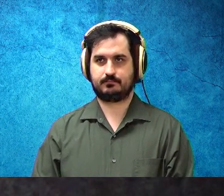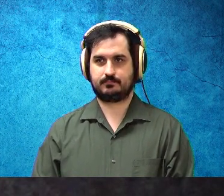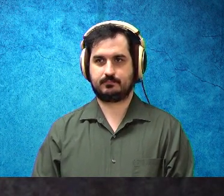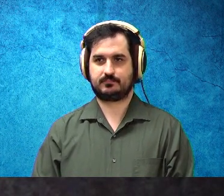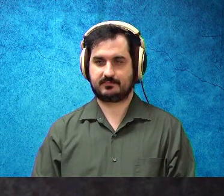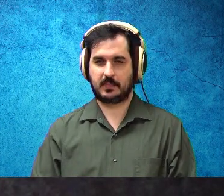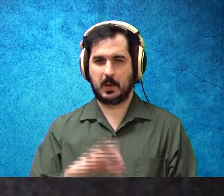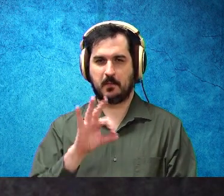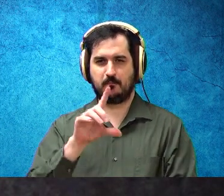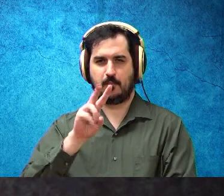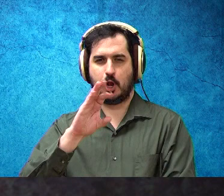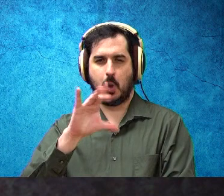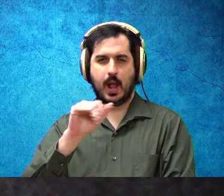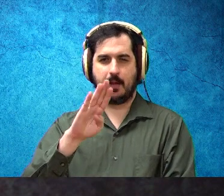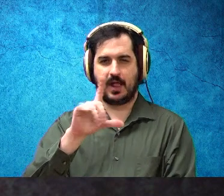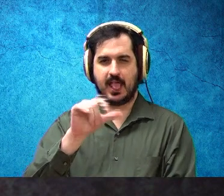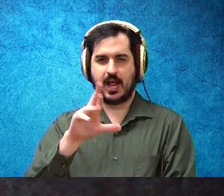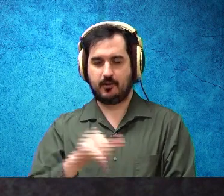Vocabulary.